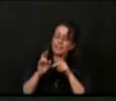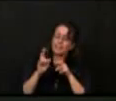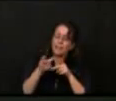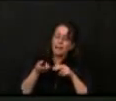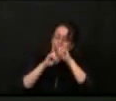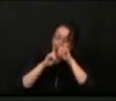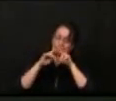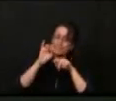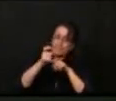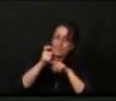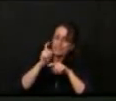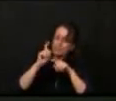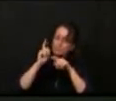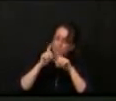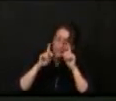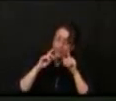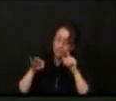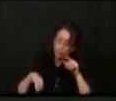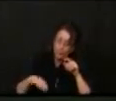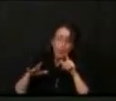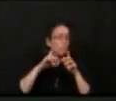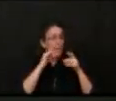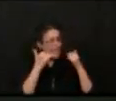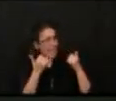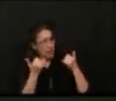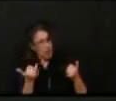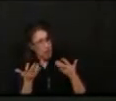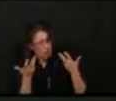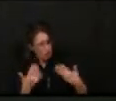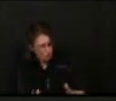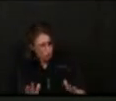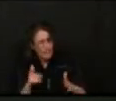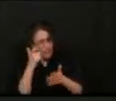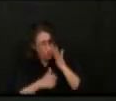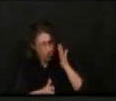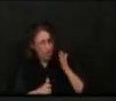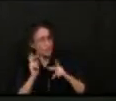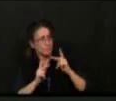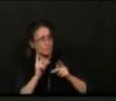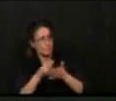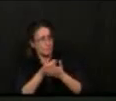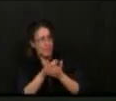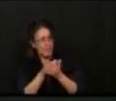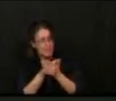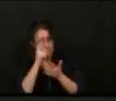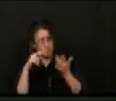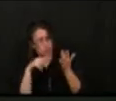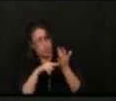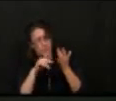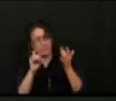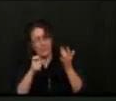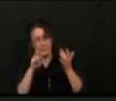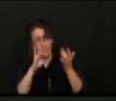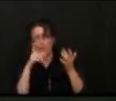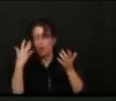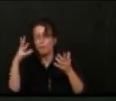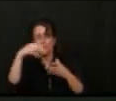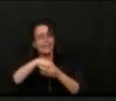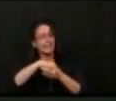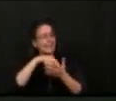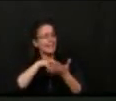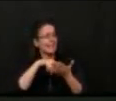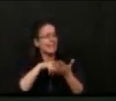Yeah, which it currently does. It's just it's out of pocket on your tax bill instead of out of pocket to buy the bag. But you can't control what's out of pocket on your tax bill.